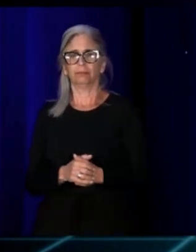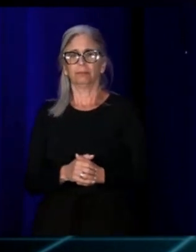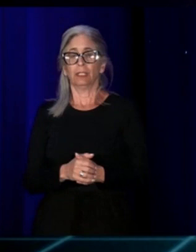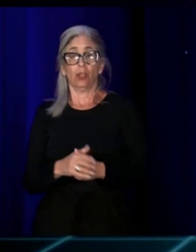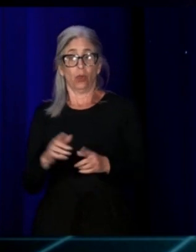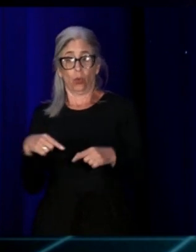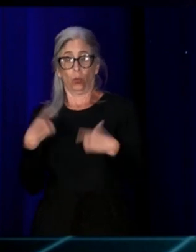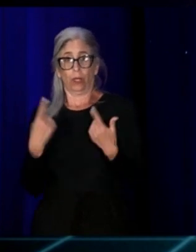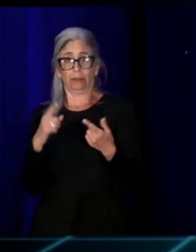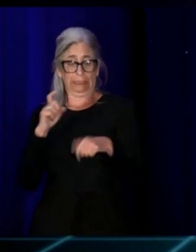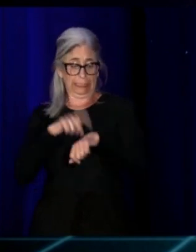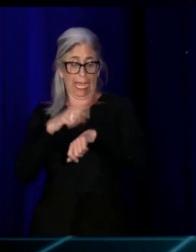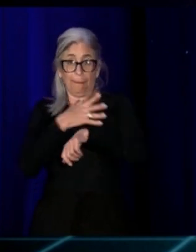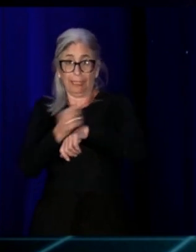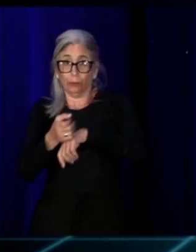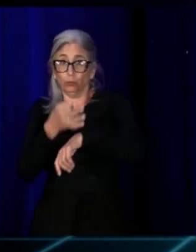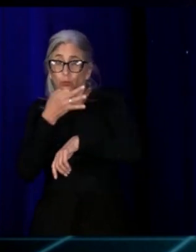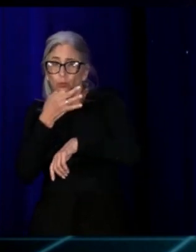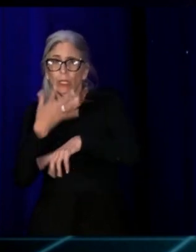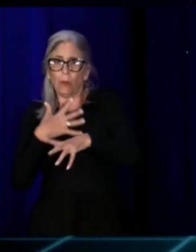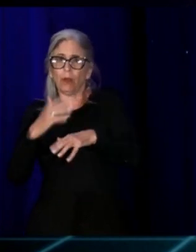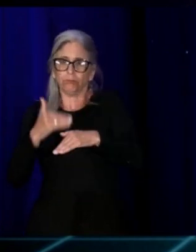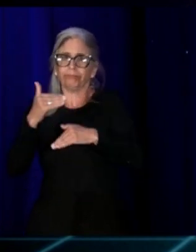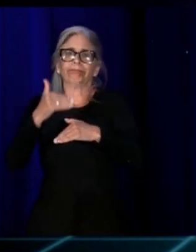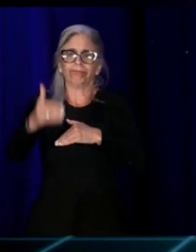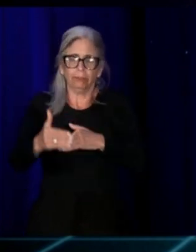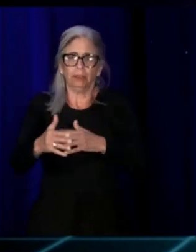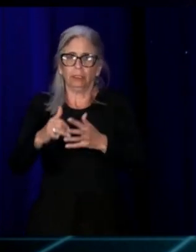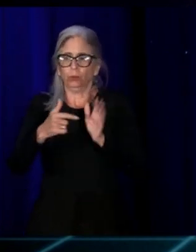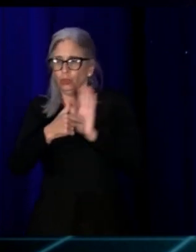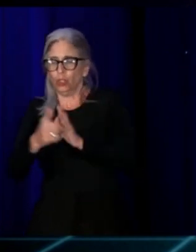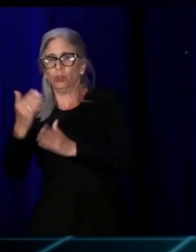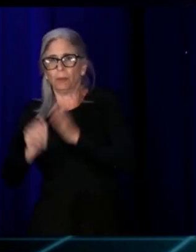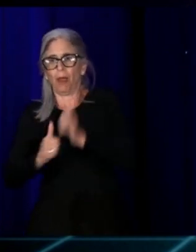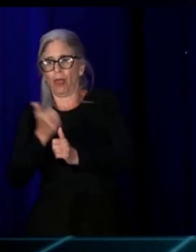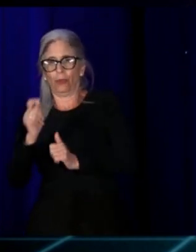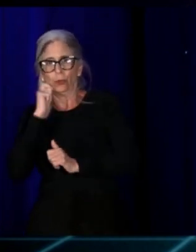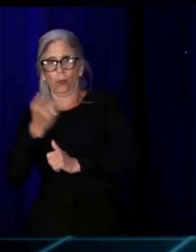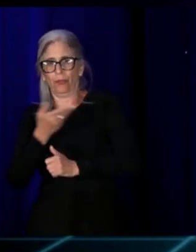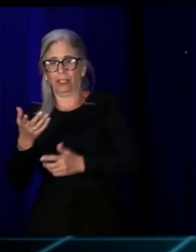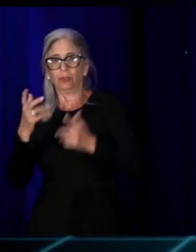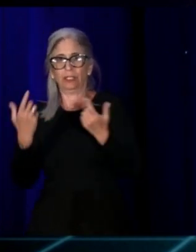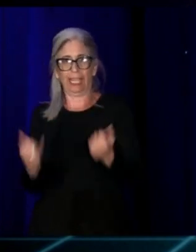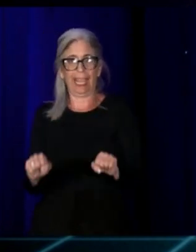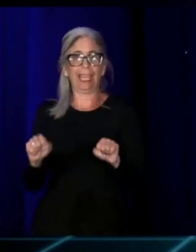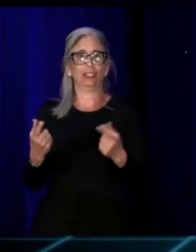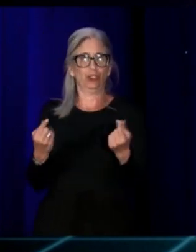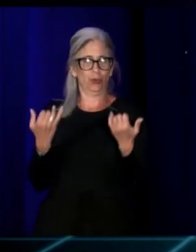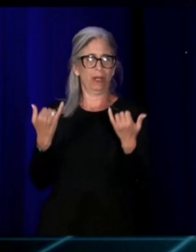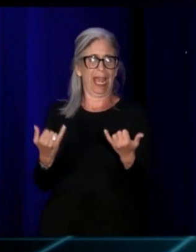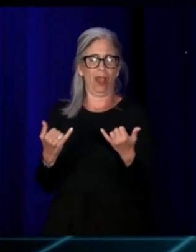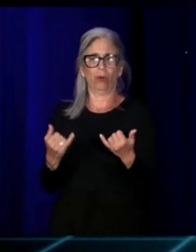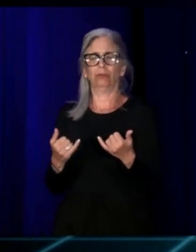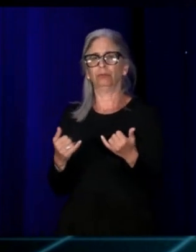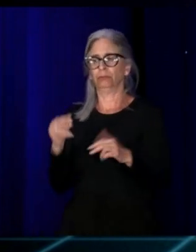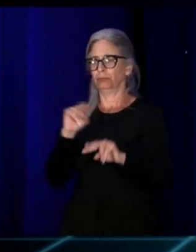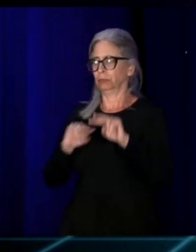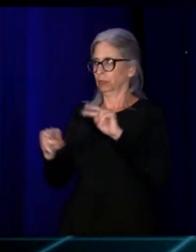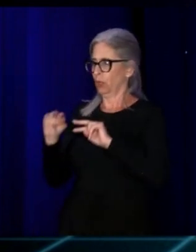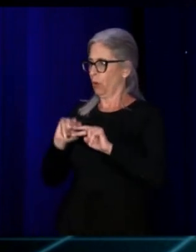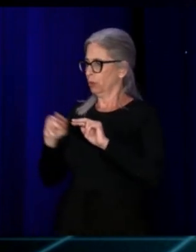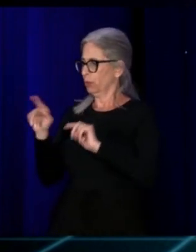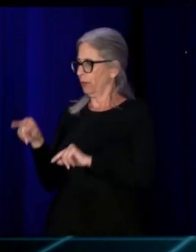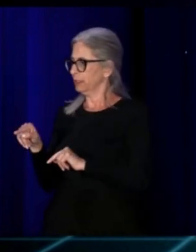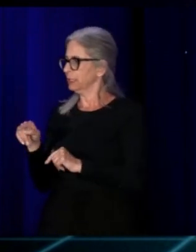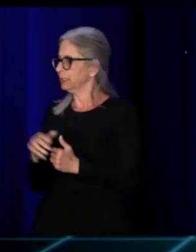since we're running low on time here, I just want to jump ahead and show you some of the other things that we can do now. Let's go to V2. This